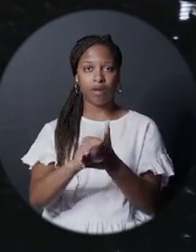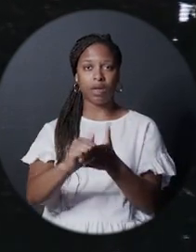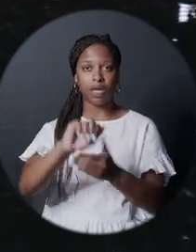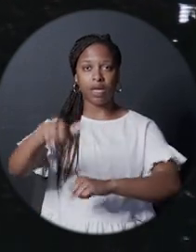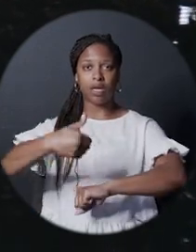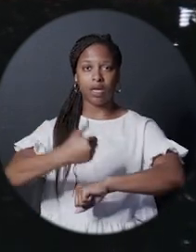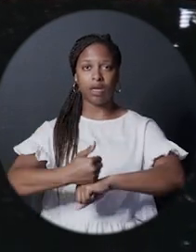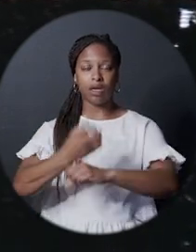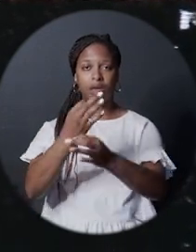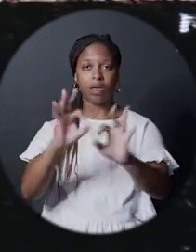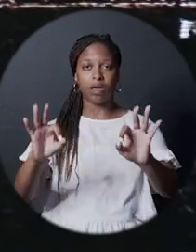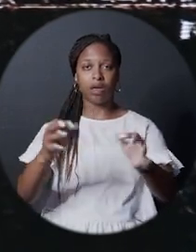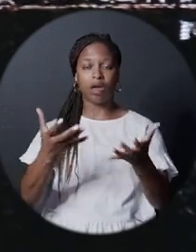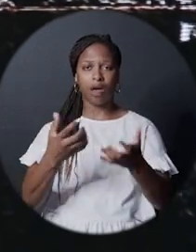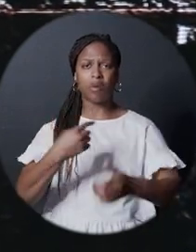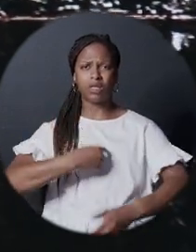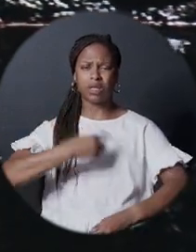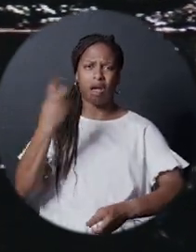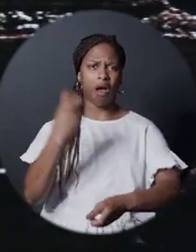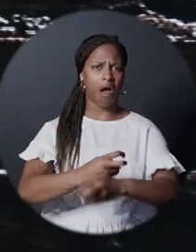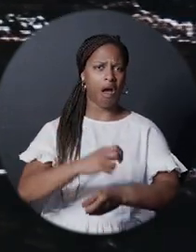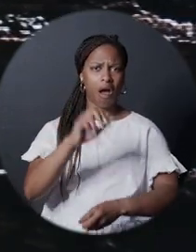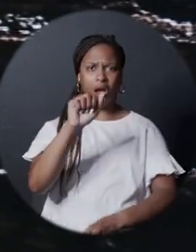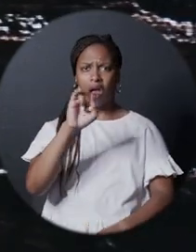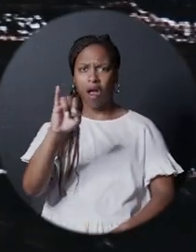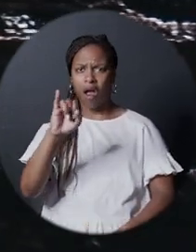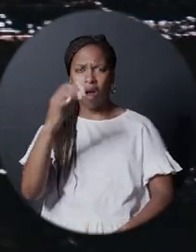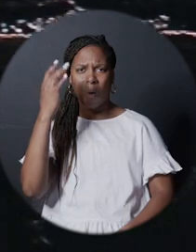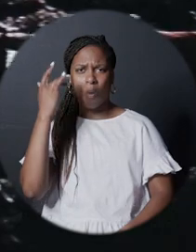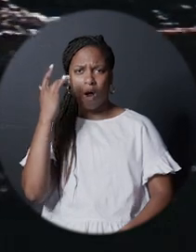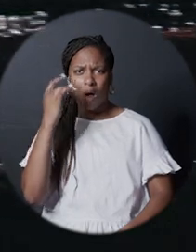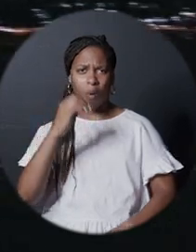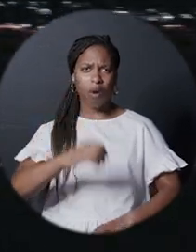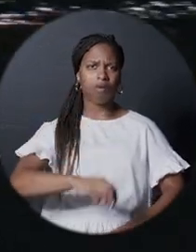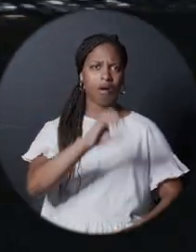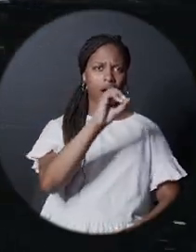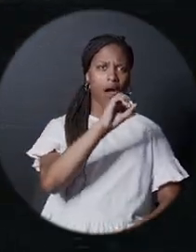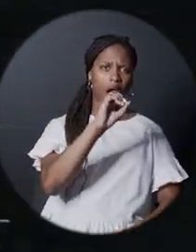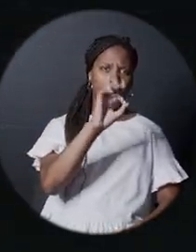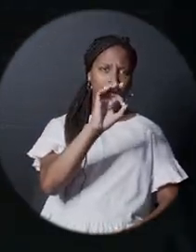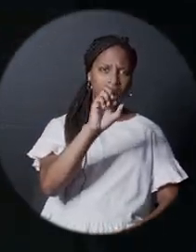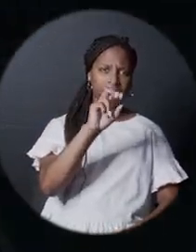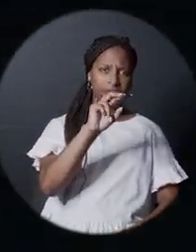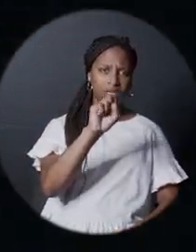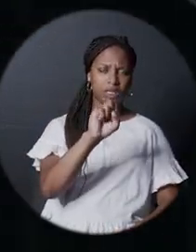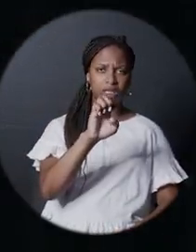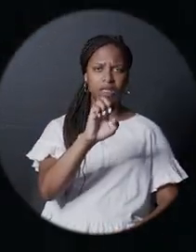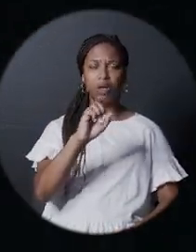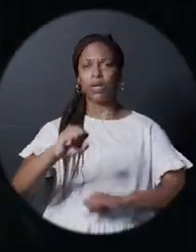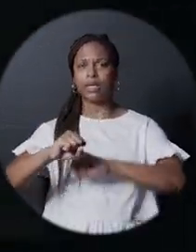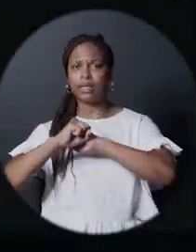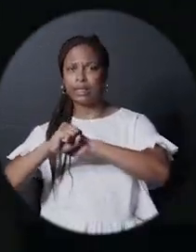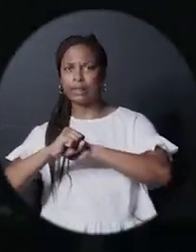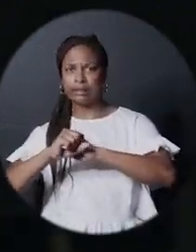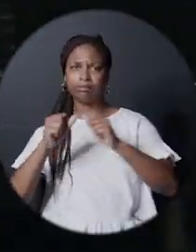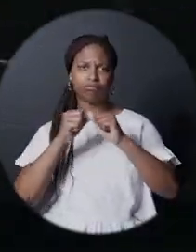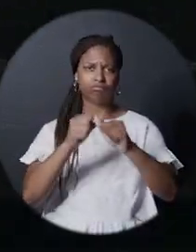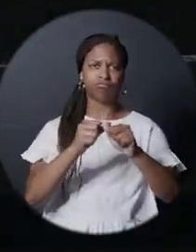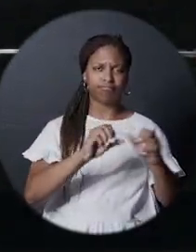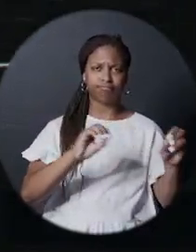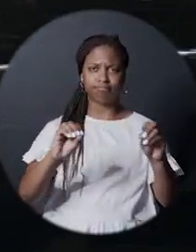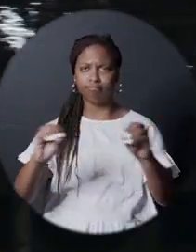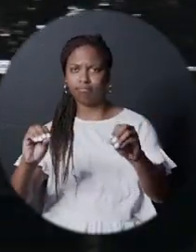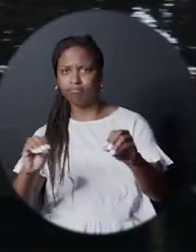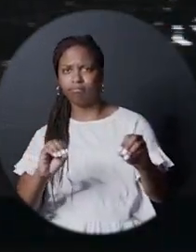$1,000 to be in a class to set yourself free. He said AI was so hard to guard because whether it was offense or defense, he kept running and he kept